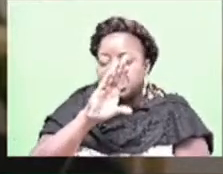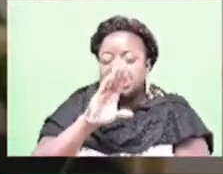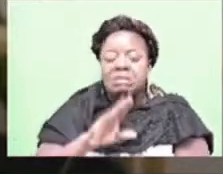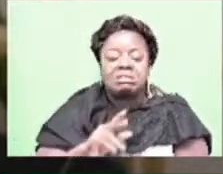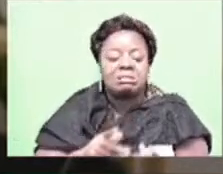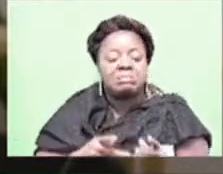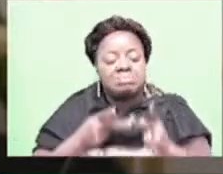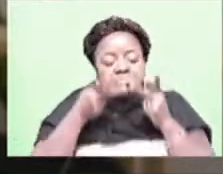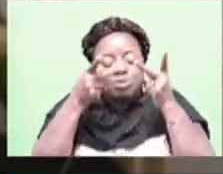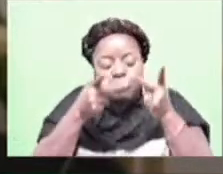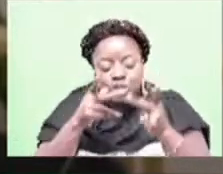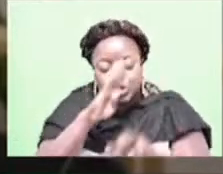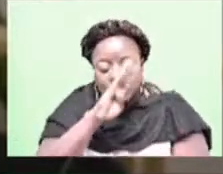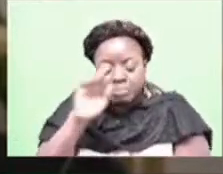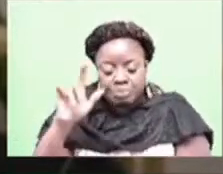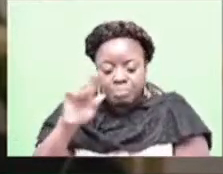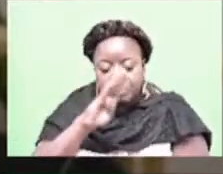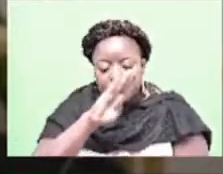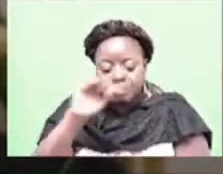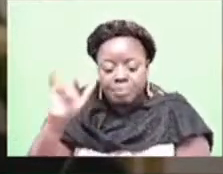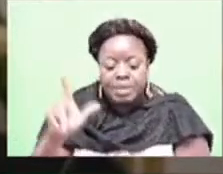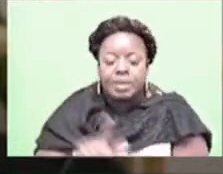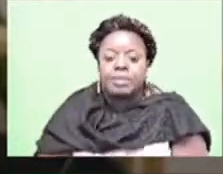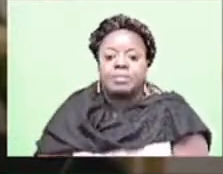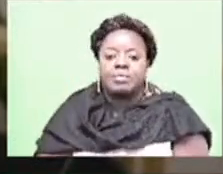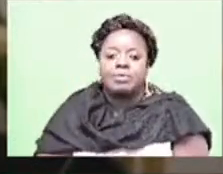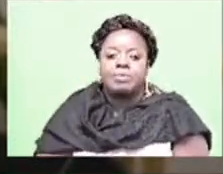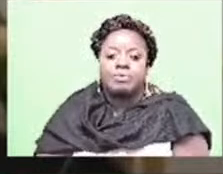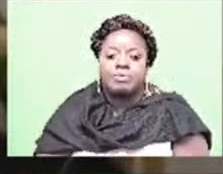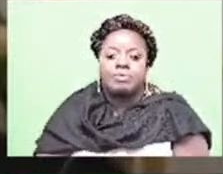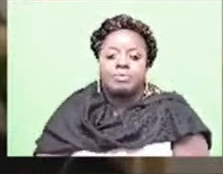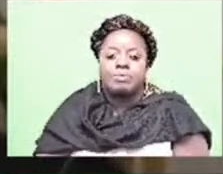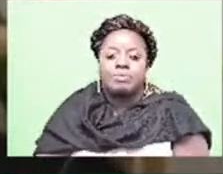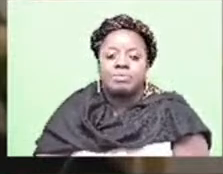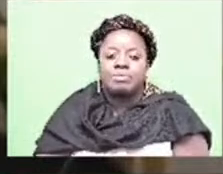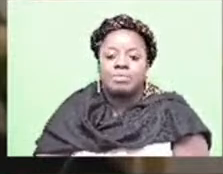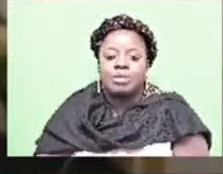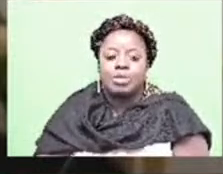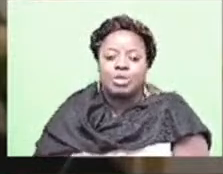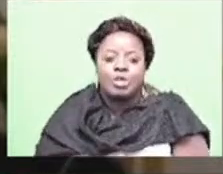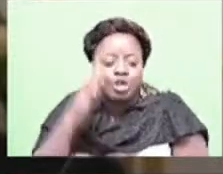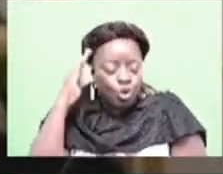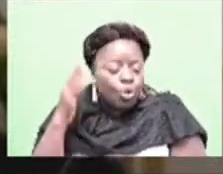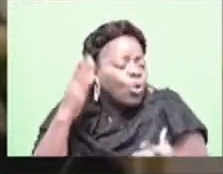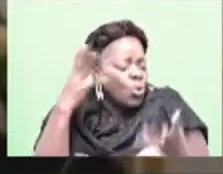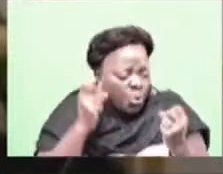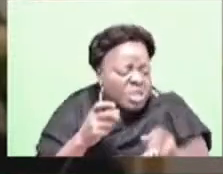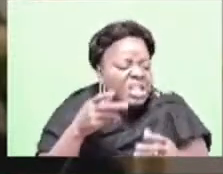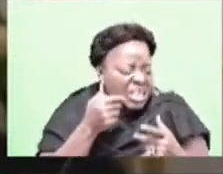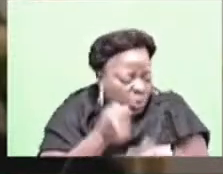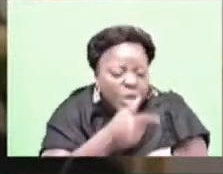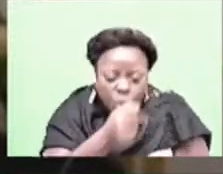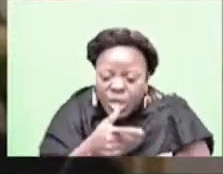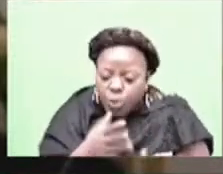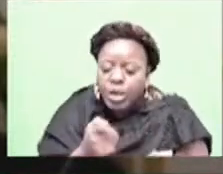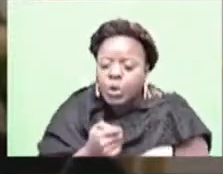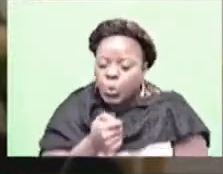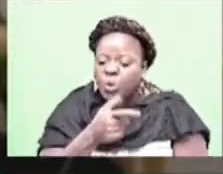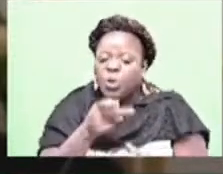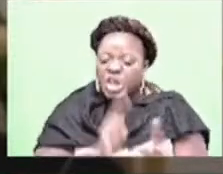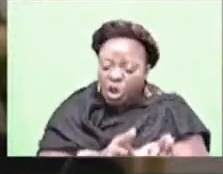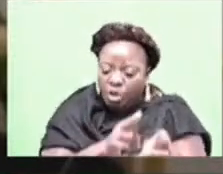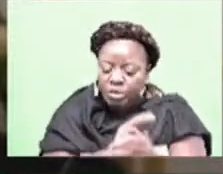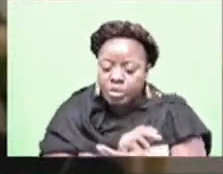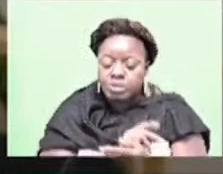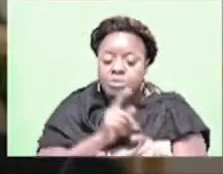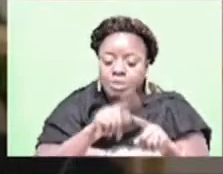And one of the rationales that was provided by the AG at that time was that, we wanted to get things done quickly and so on. And while that